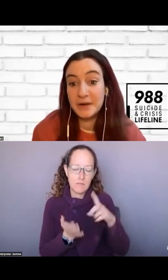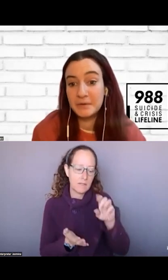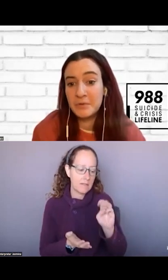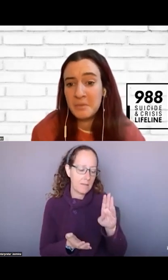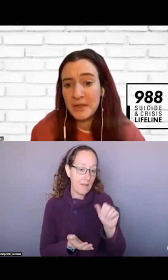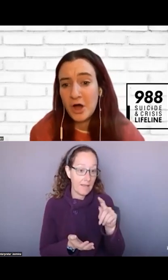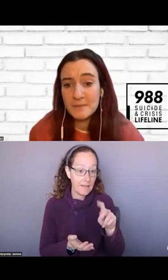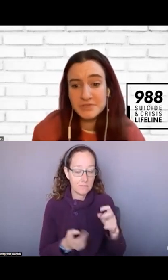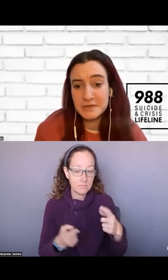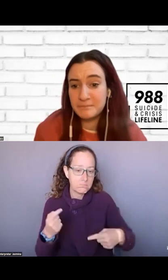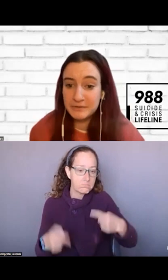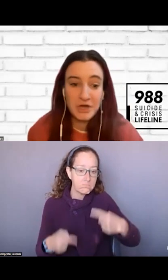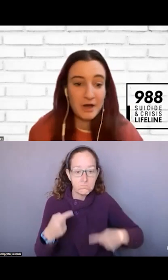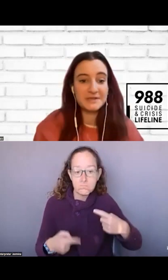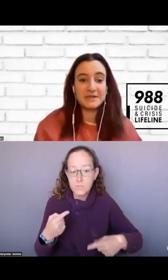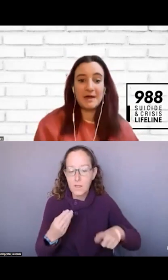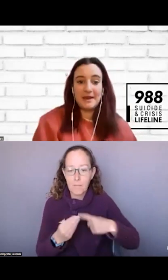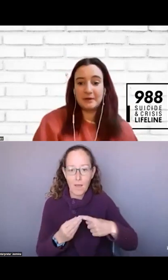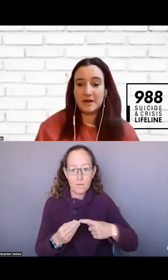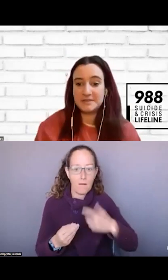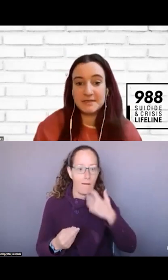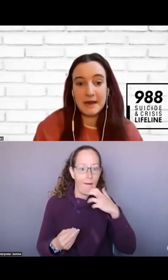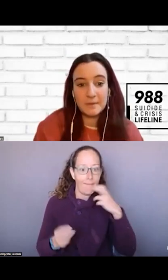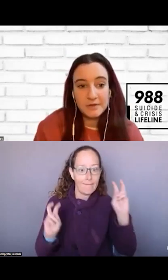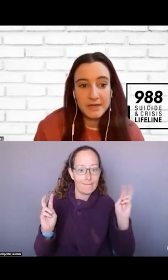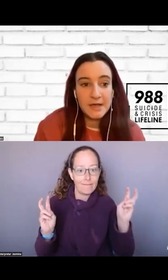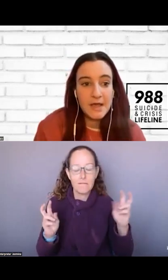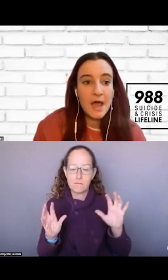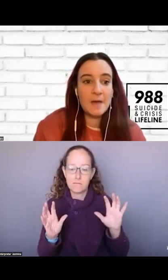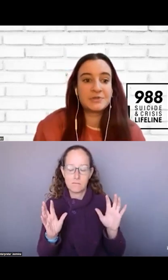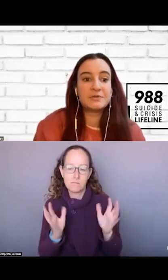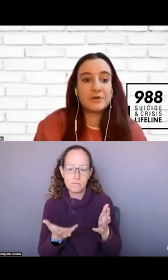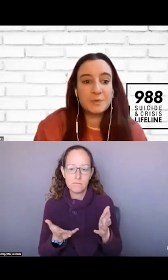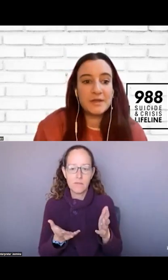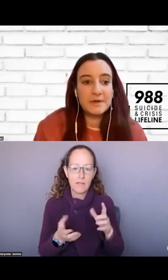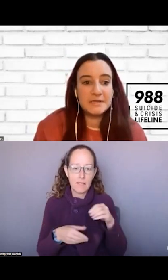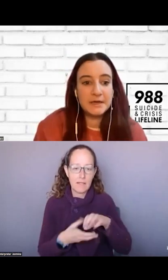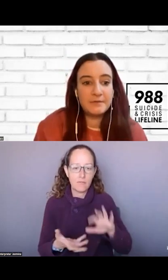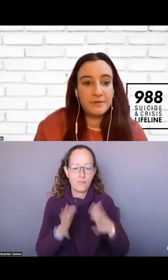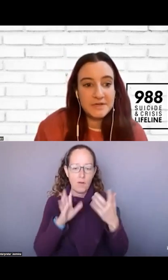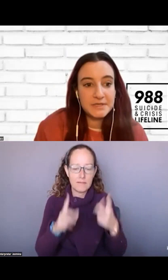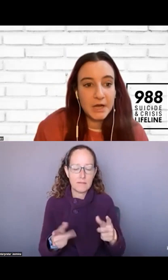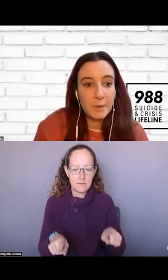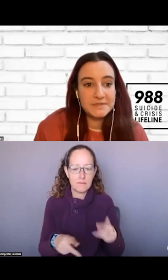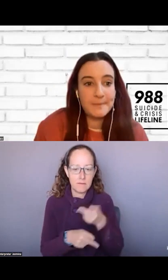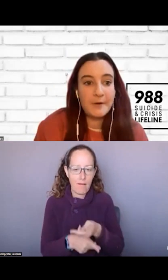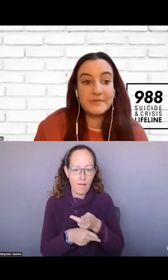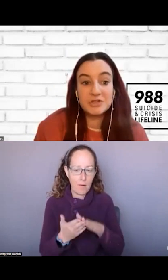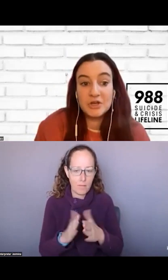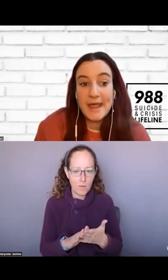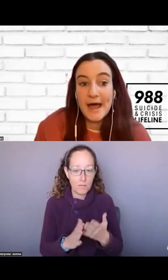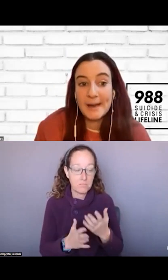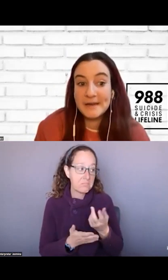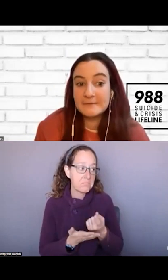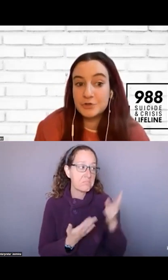have been like hot seat button topics in the crisis care community. So the first one that we did a few weeks ago was about,